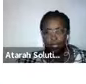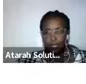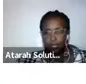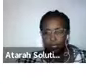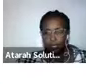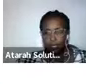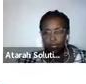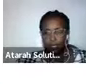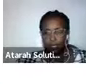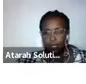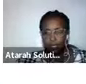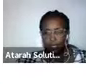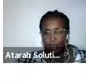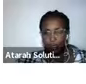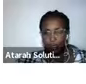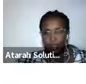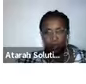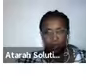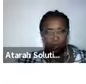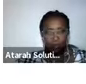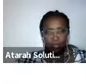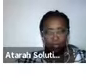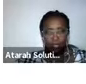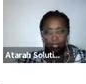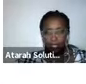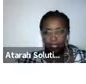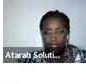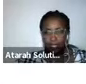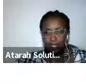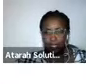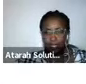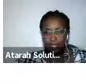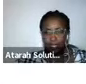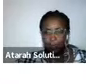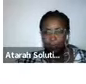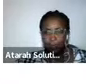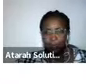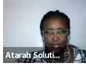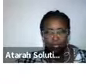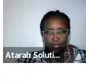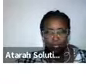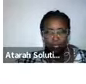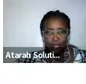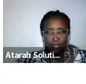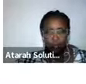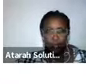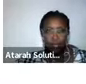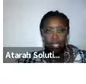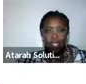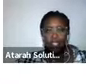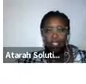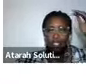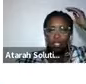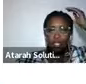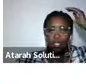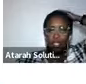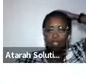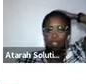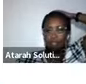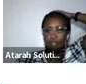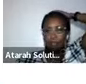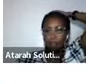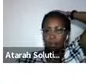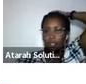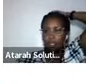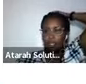All right. I think you have tried to summarize that in a nutshell. There's another question. Kindly share on